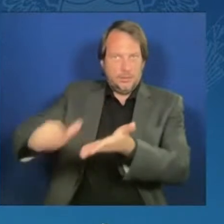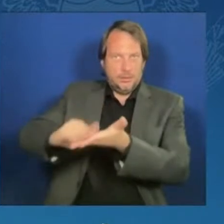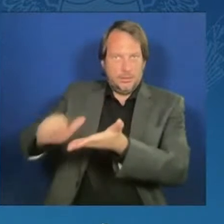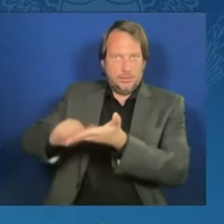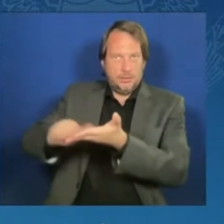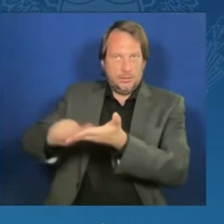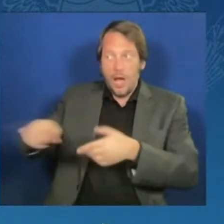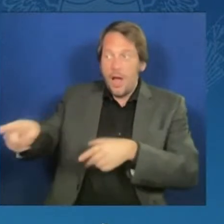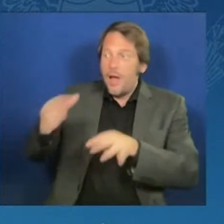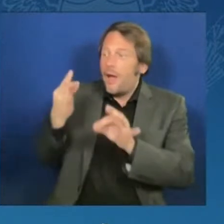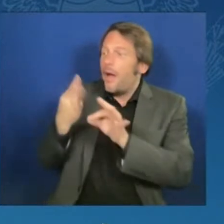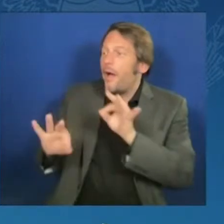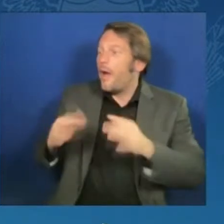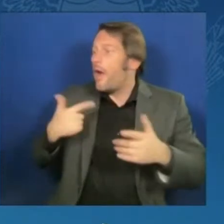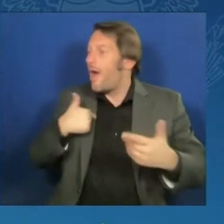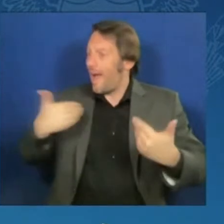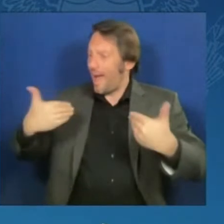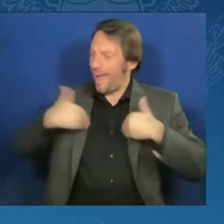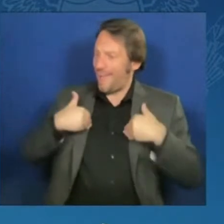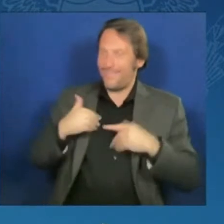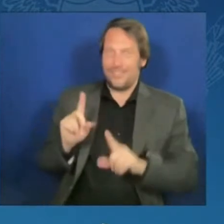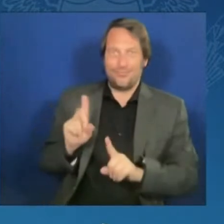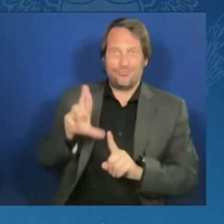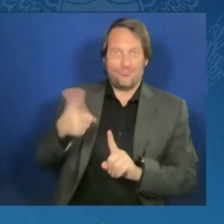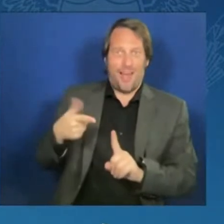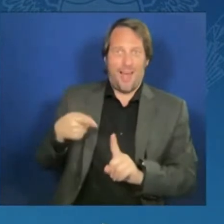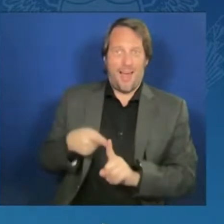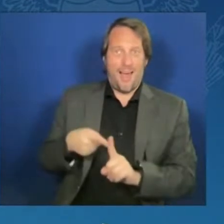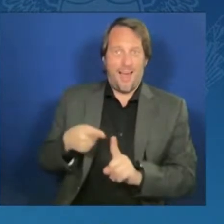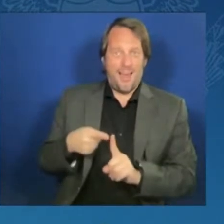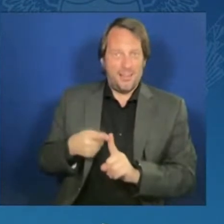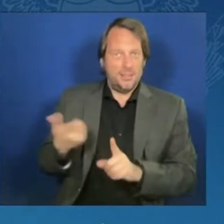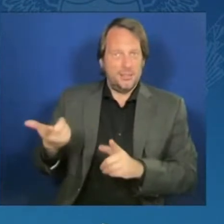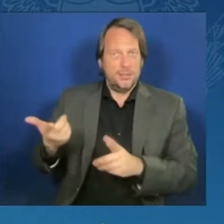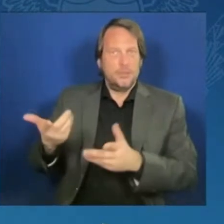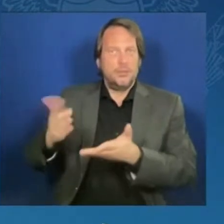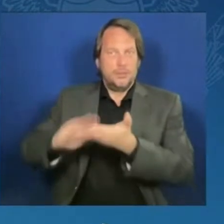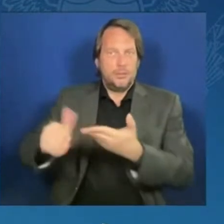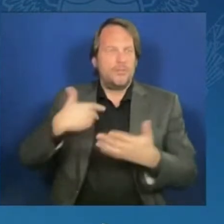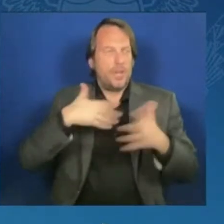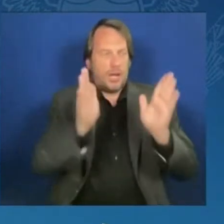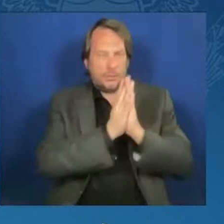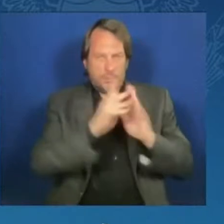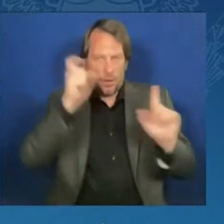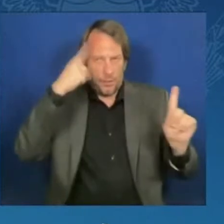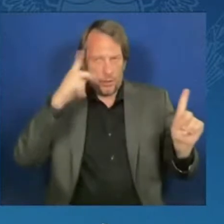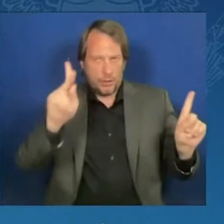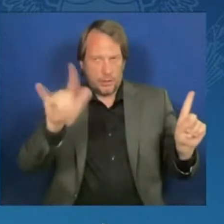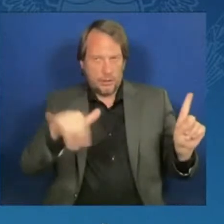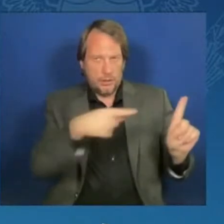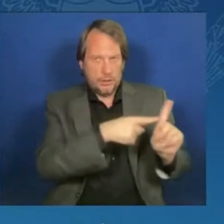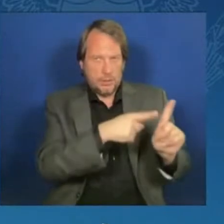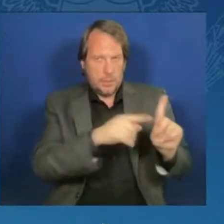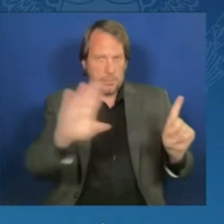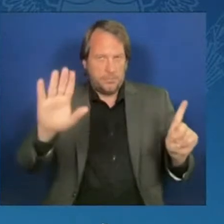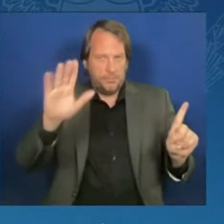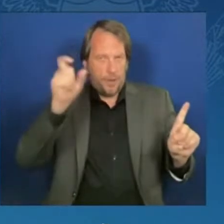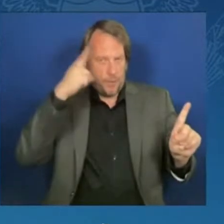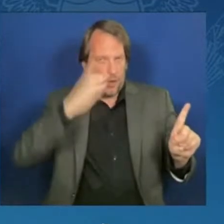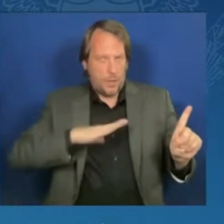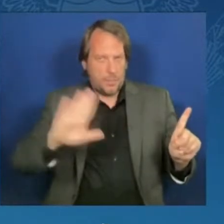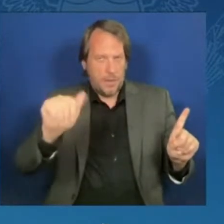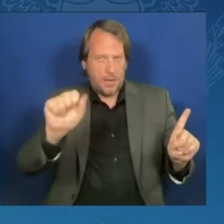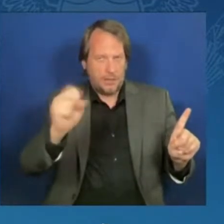Governor Beshear, who has basically pardoned and has addressed the convictions of people